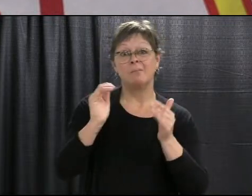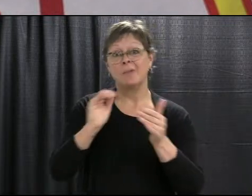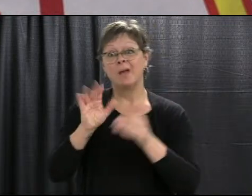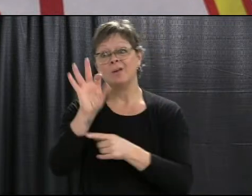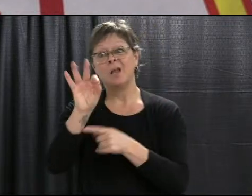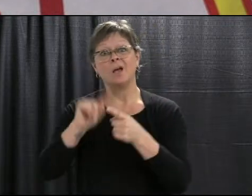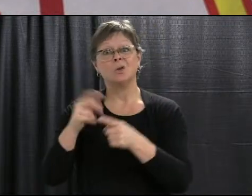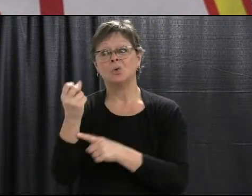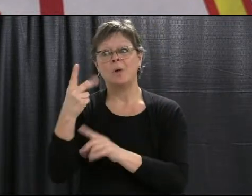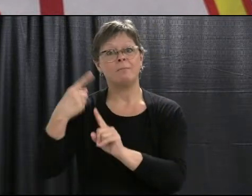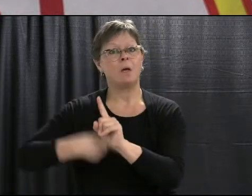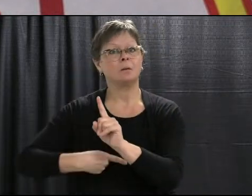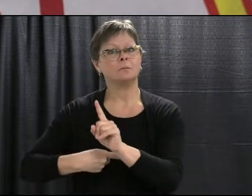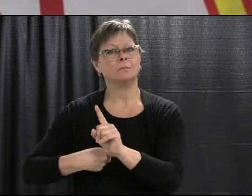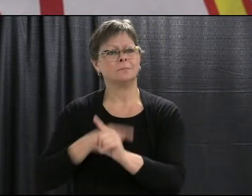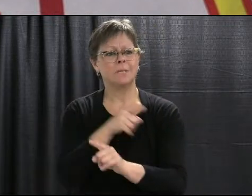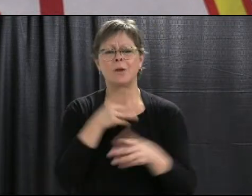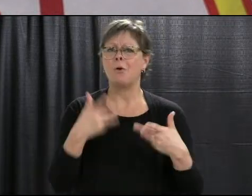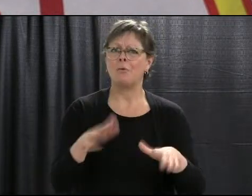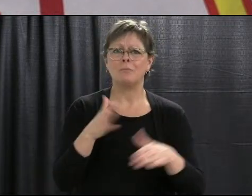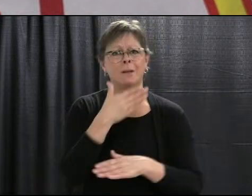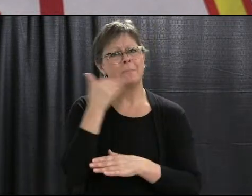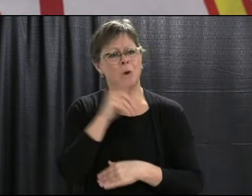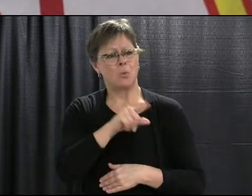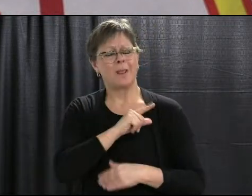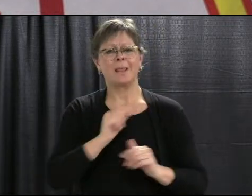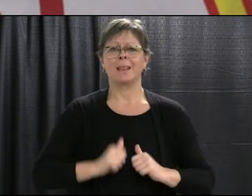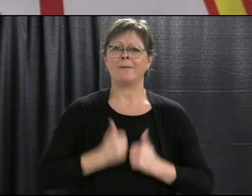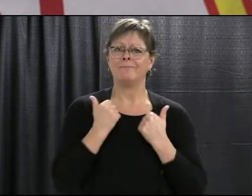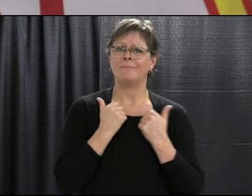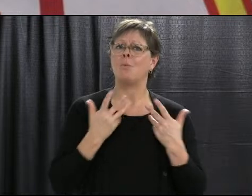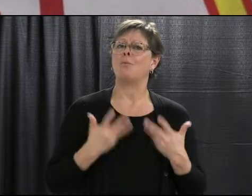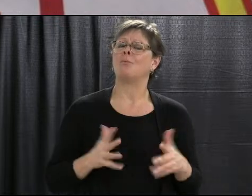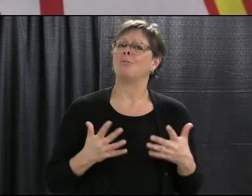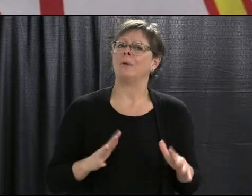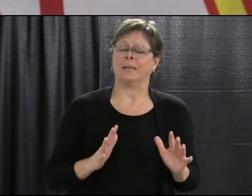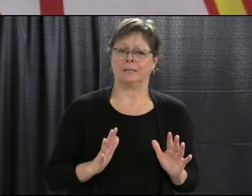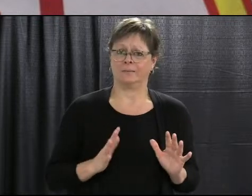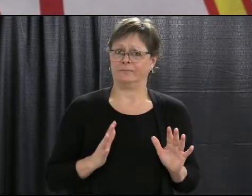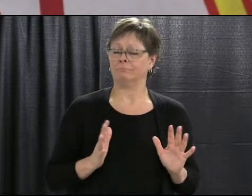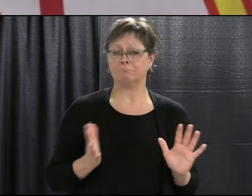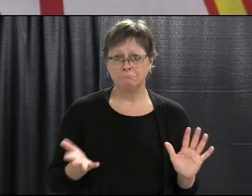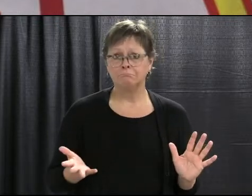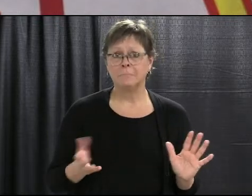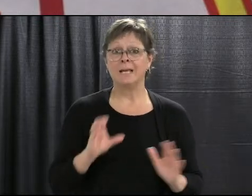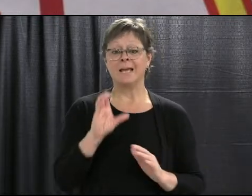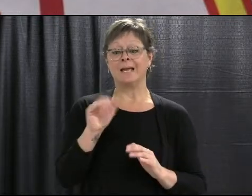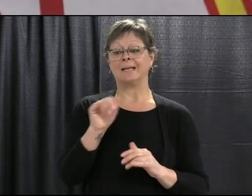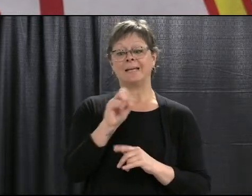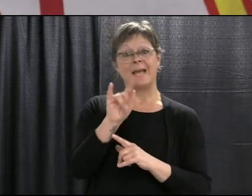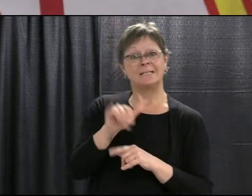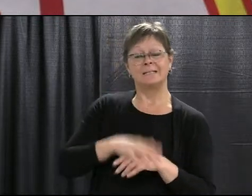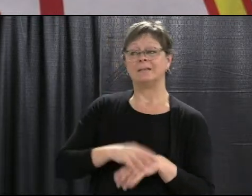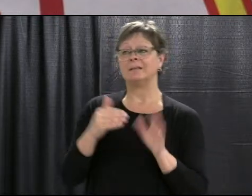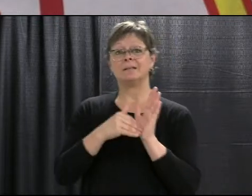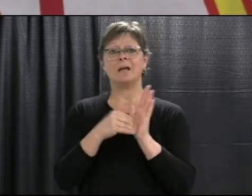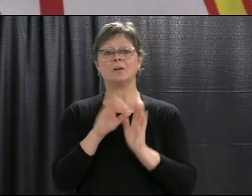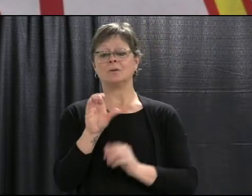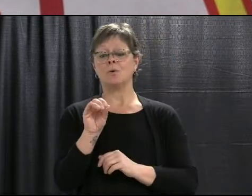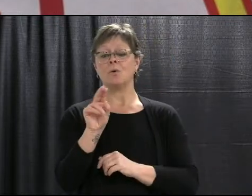is providing a better quality of life for individuals. And I would say, Cassie or Dr. Connors